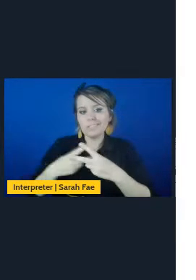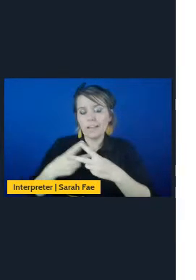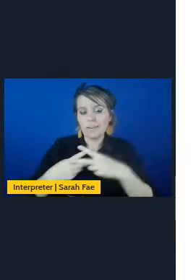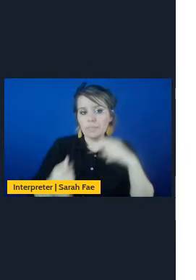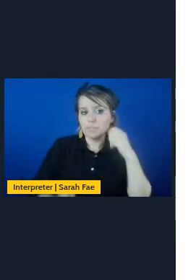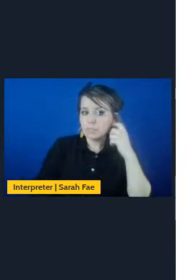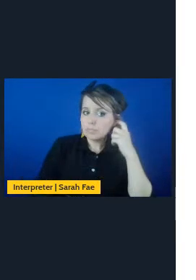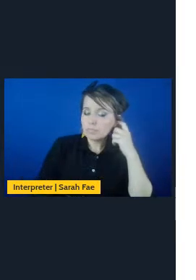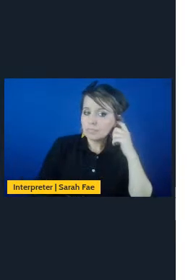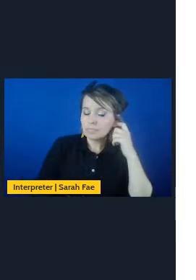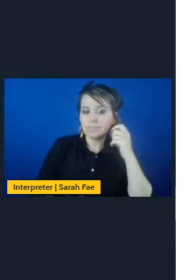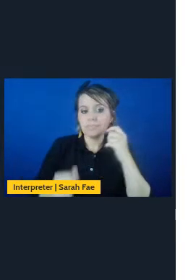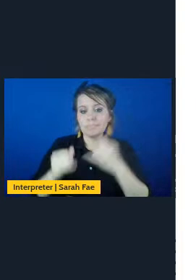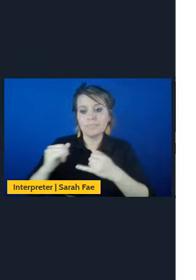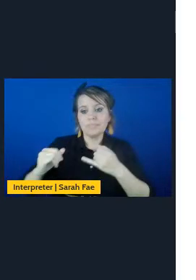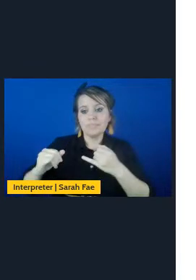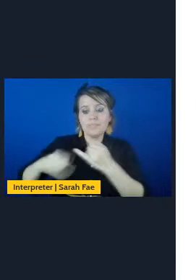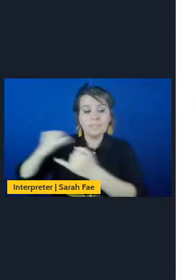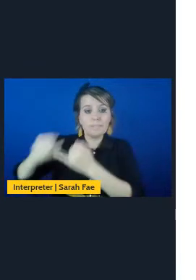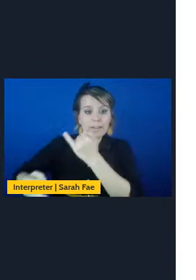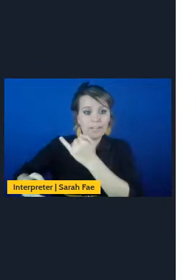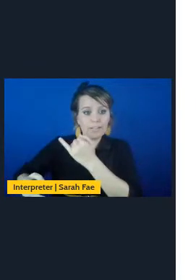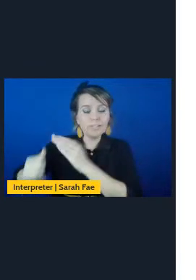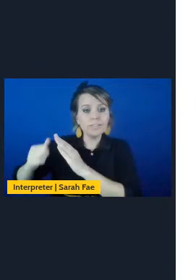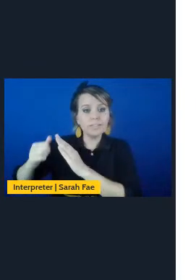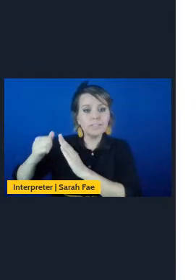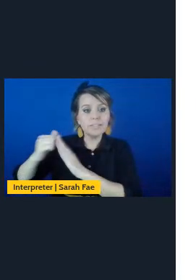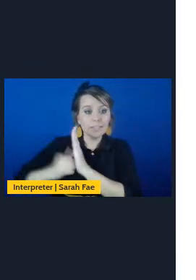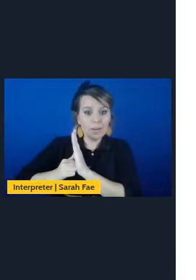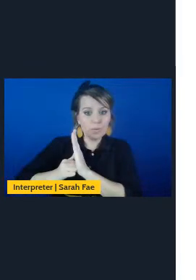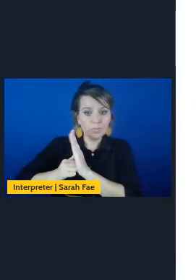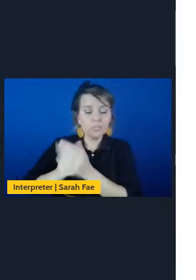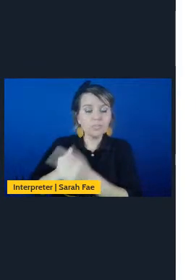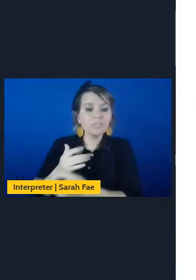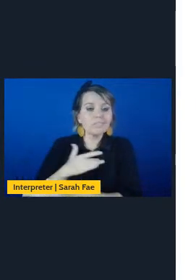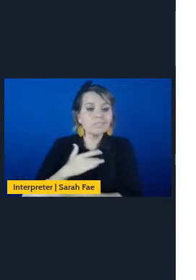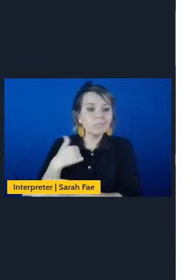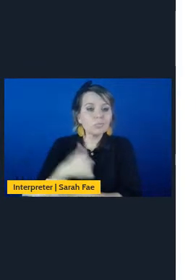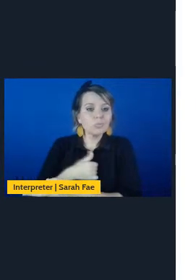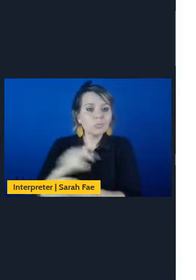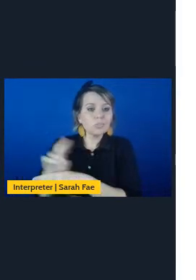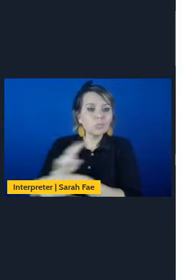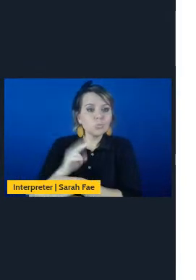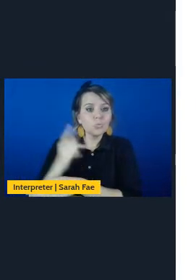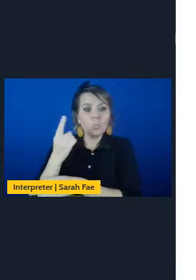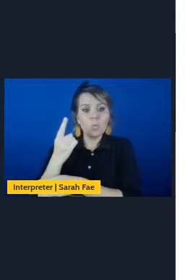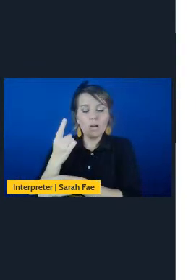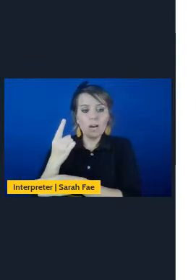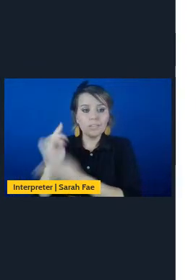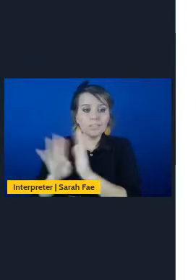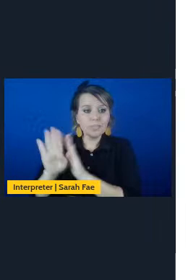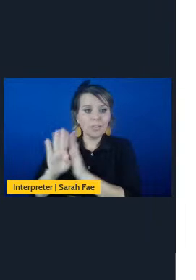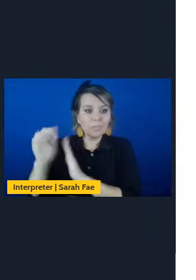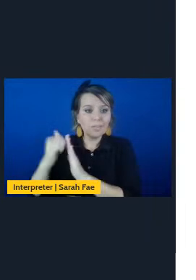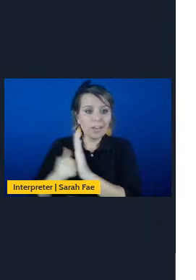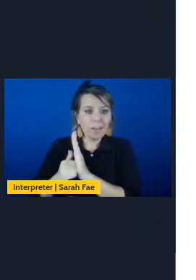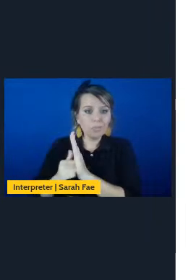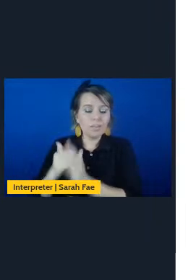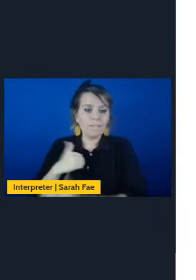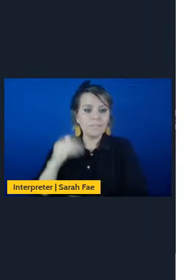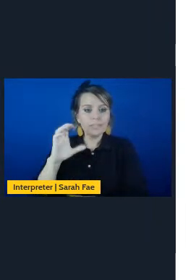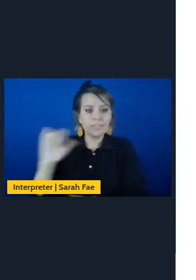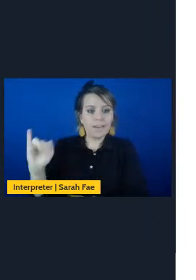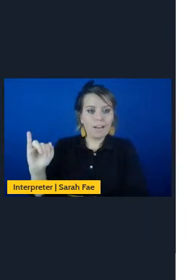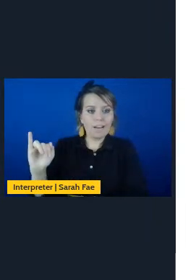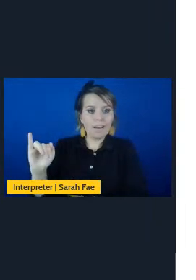And finally, the accounts. Typically, we use a single development account where we have the CI pipeline and